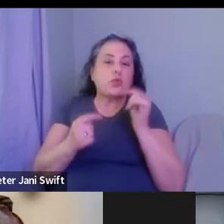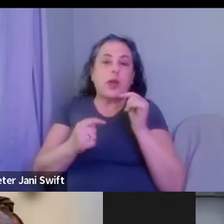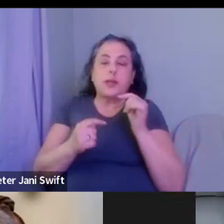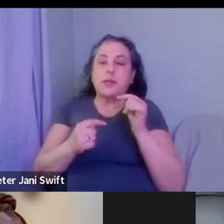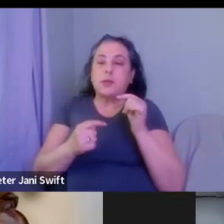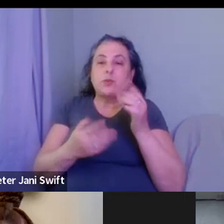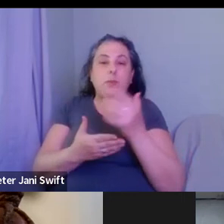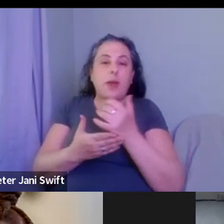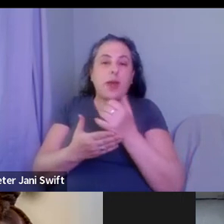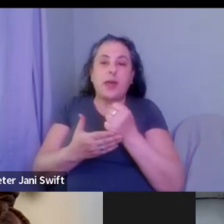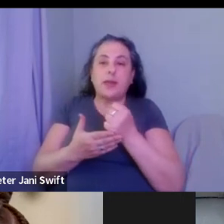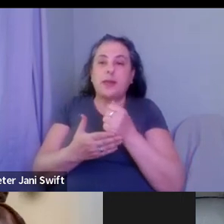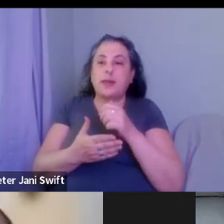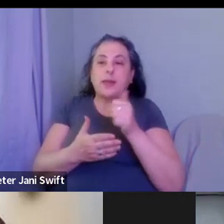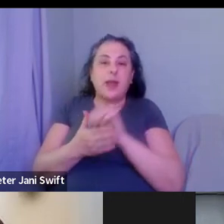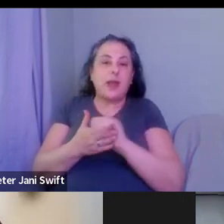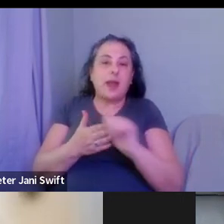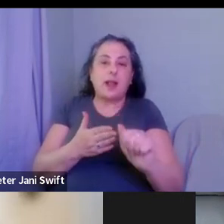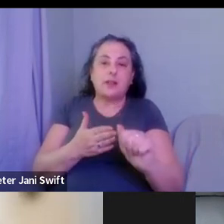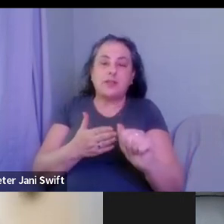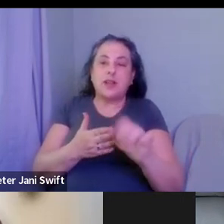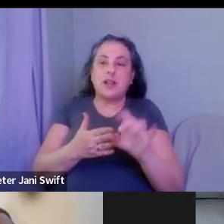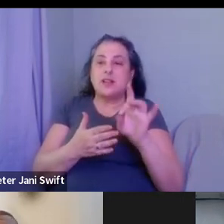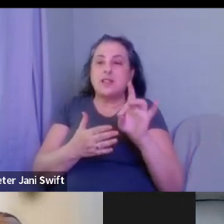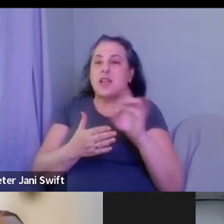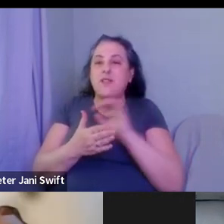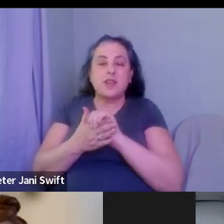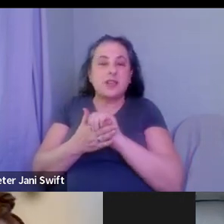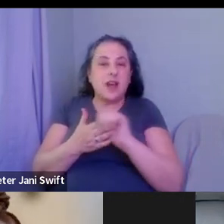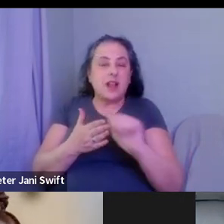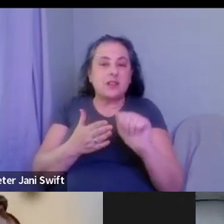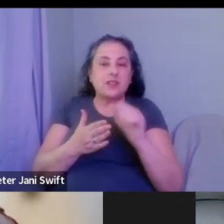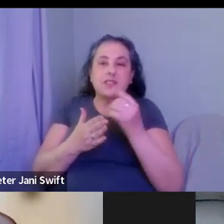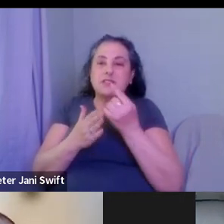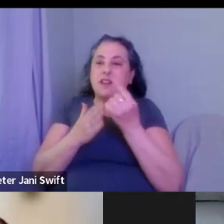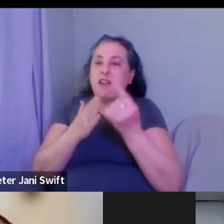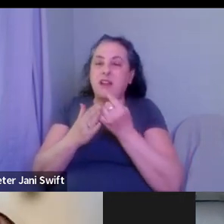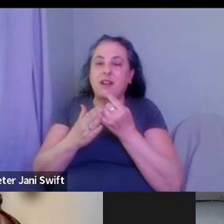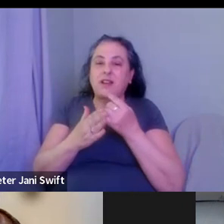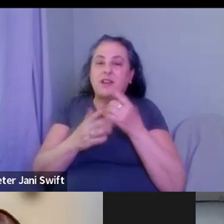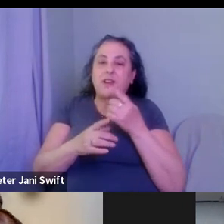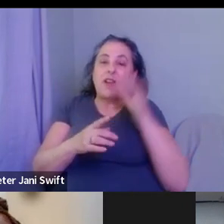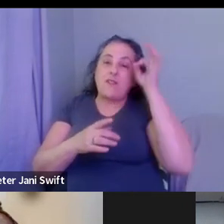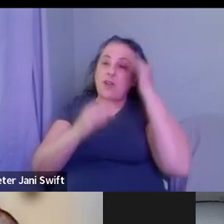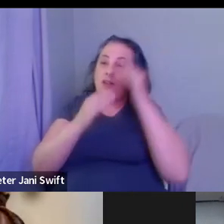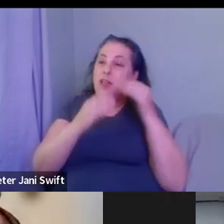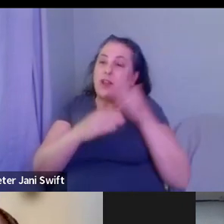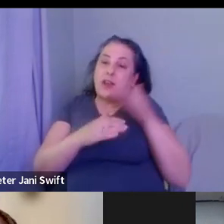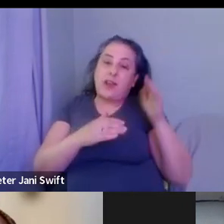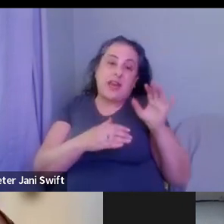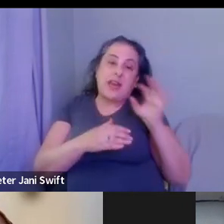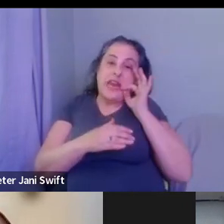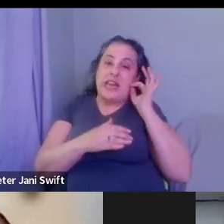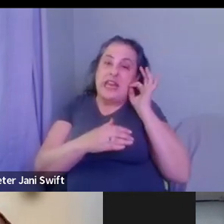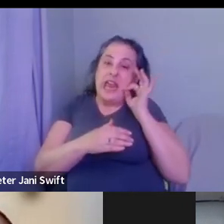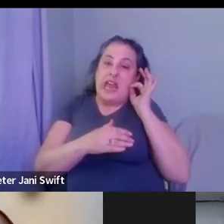make $10 or $7, and on the federal level, right next door in Indiana,